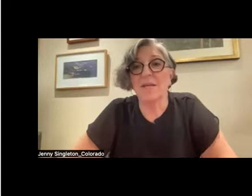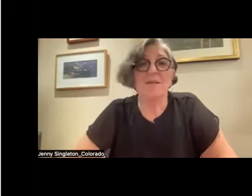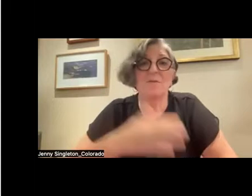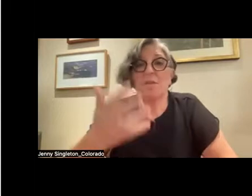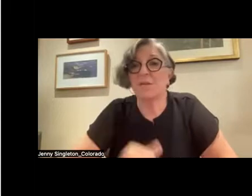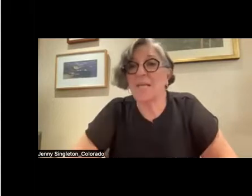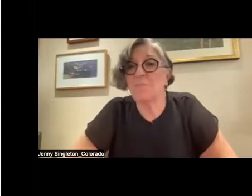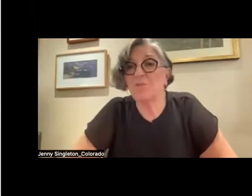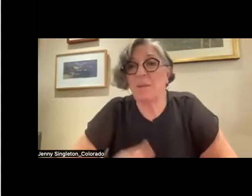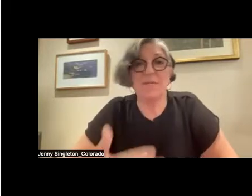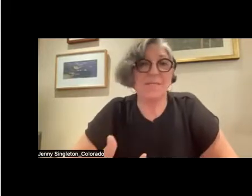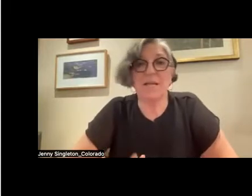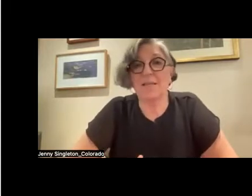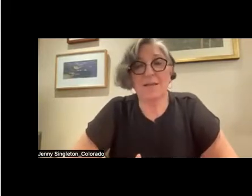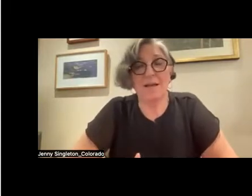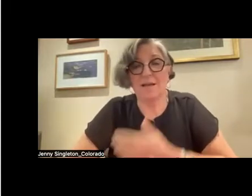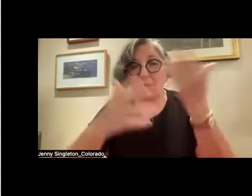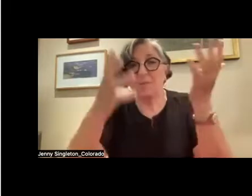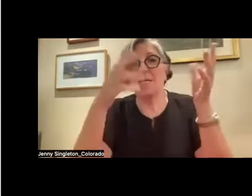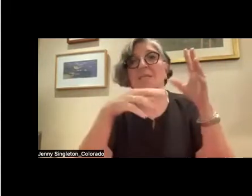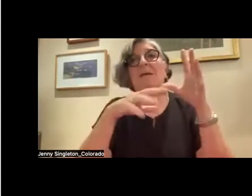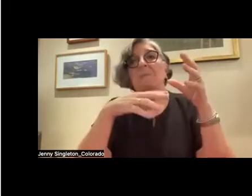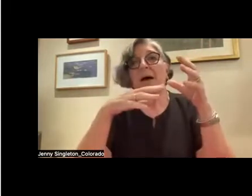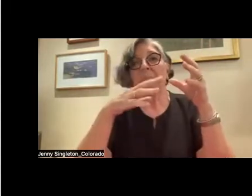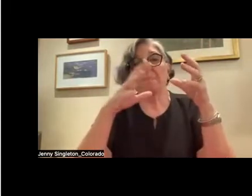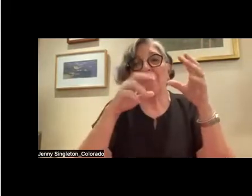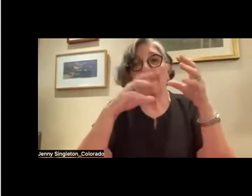environment. So another example, Japanese